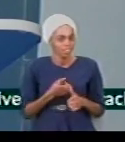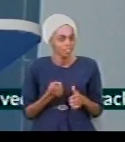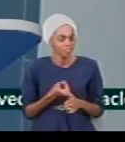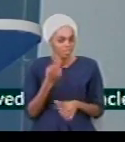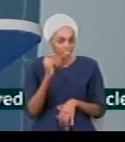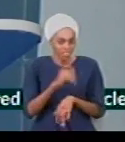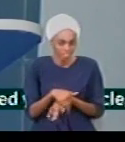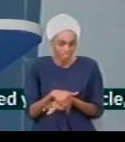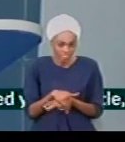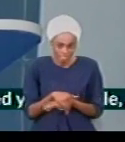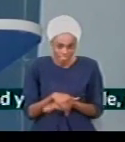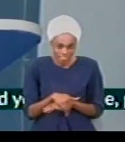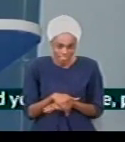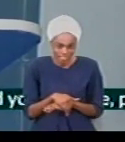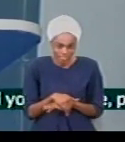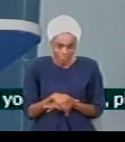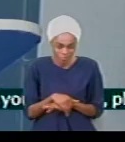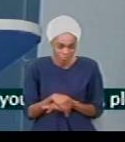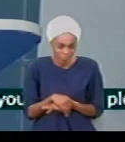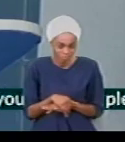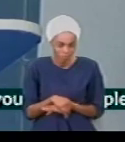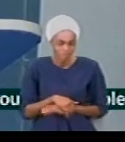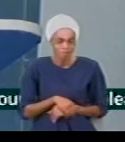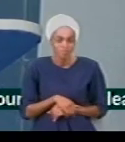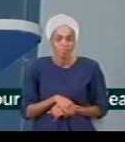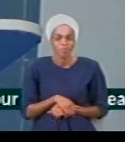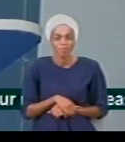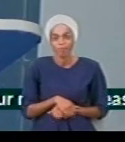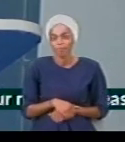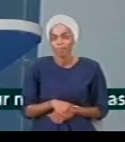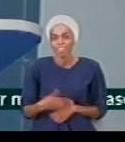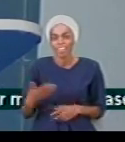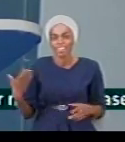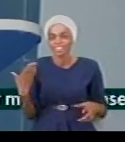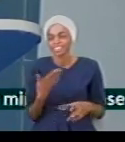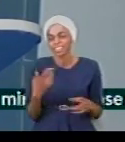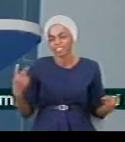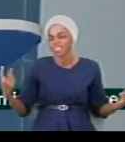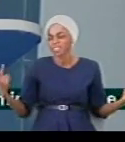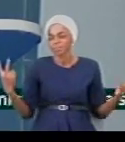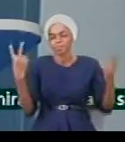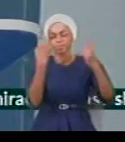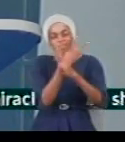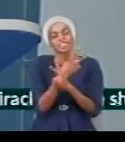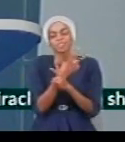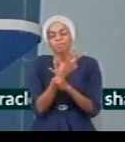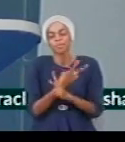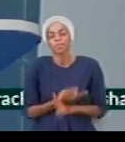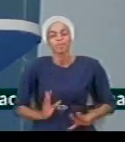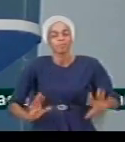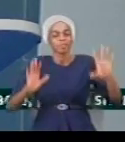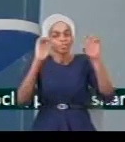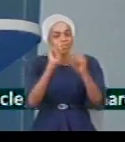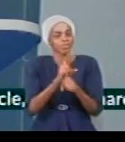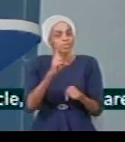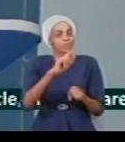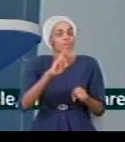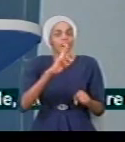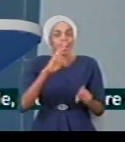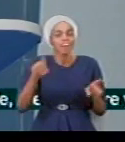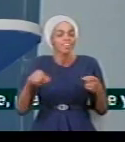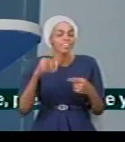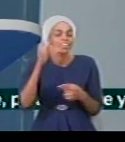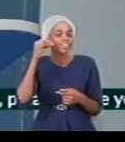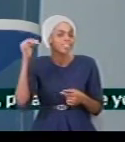multiple miracles. And you are going home now, you'll be the first to come before the program tomorrow. You want to shake up, you will